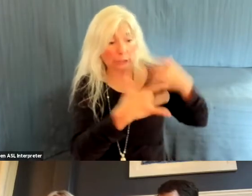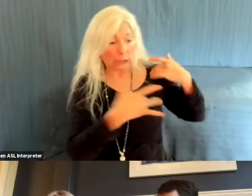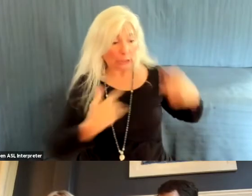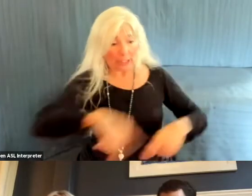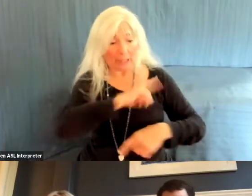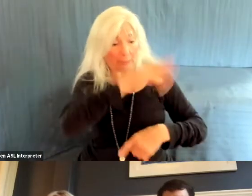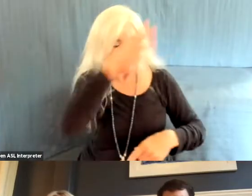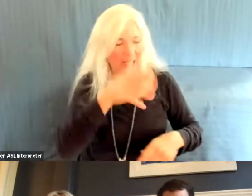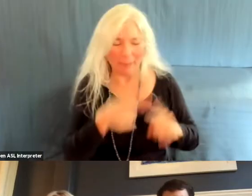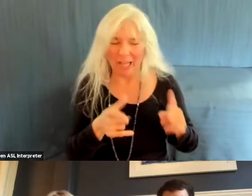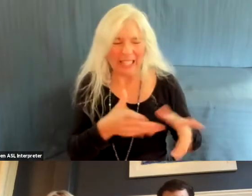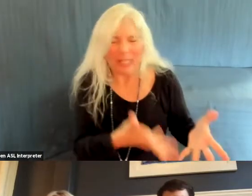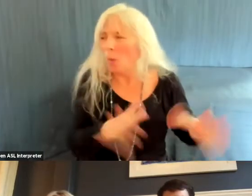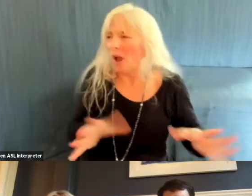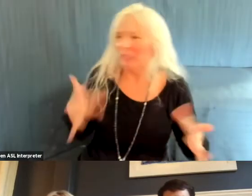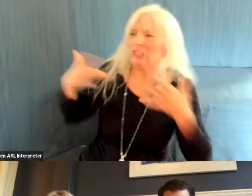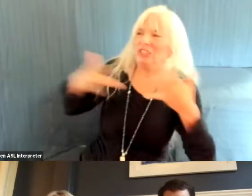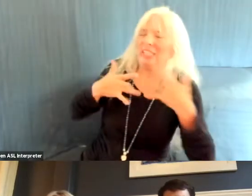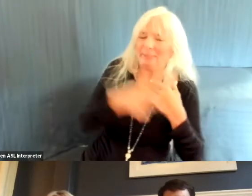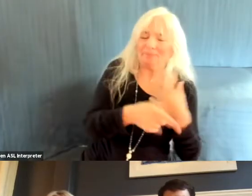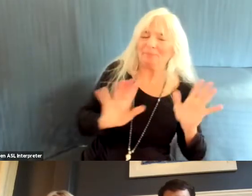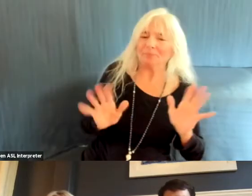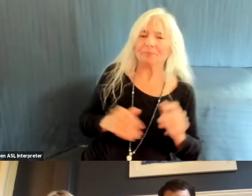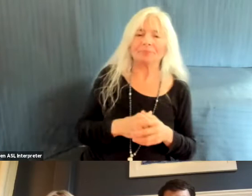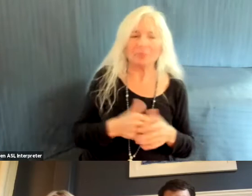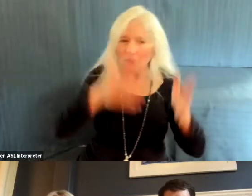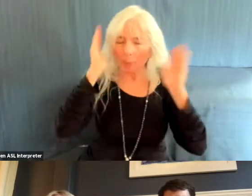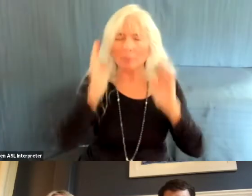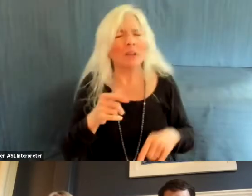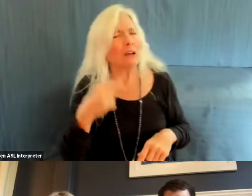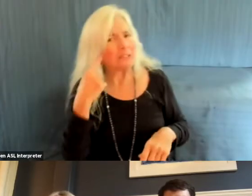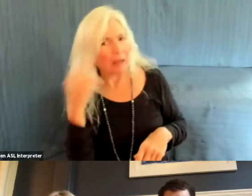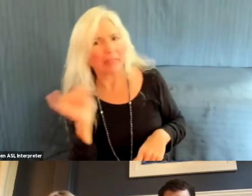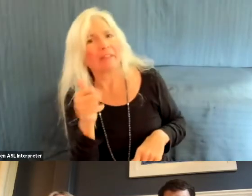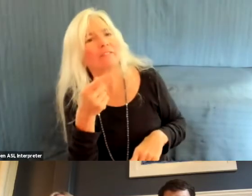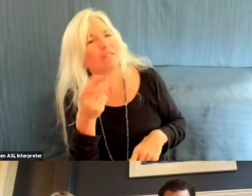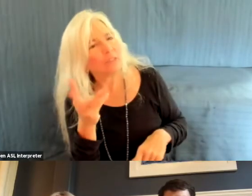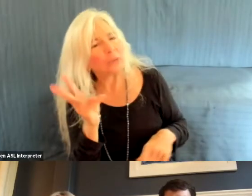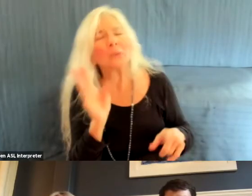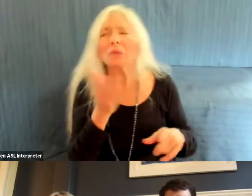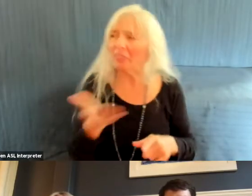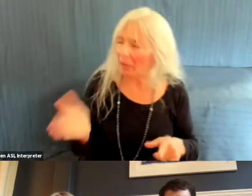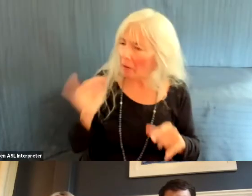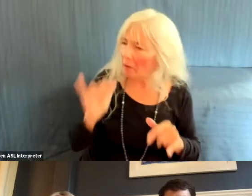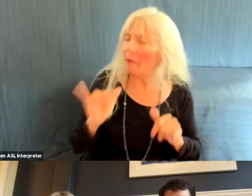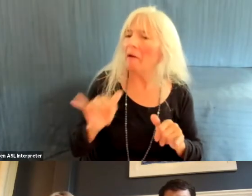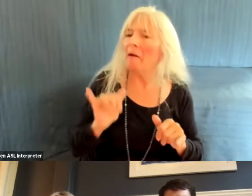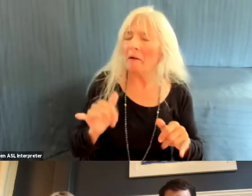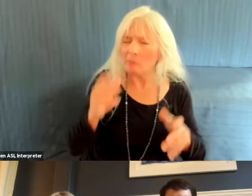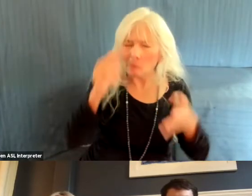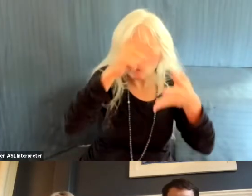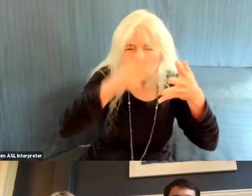Sure. It sounds like there were a few different things, and when you put it all together, that's when you decided, oh, let's